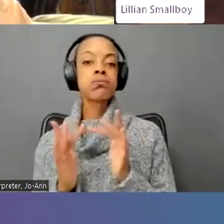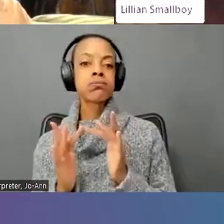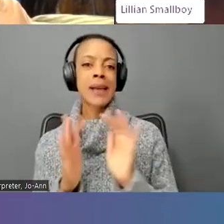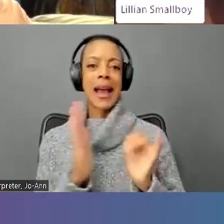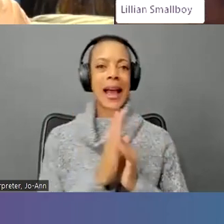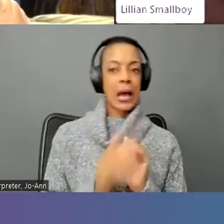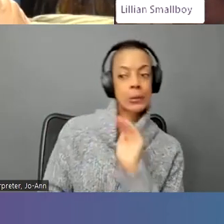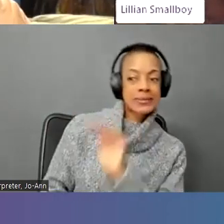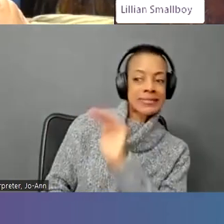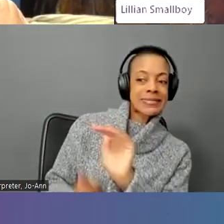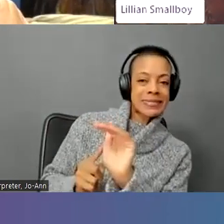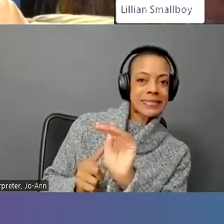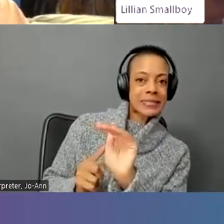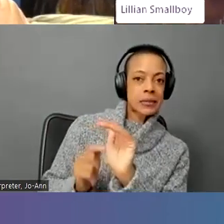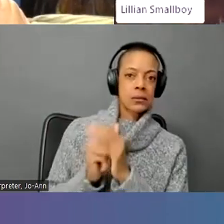engagement? Basically,